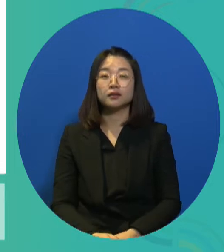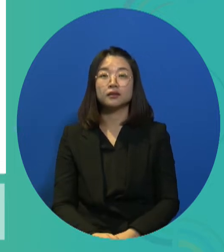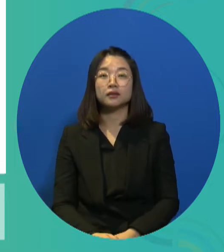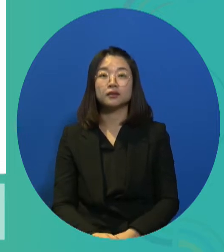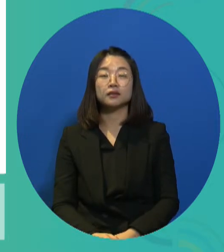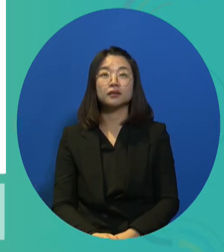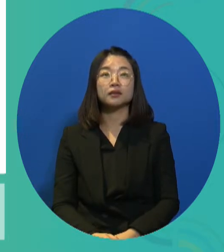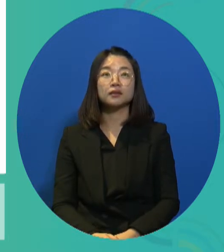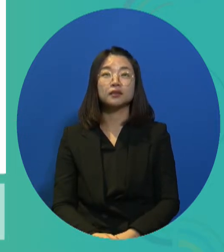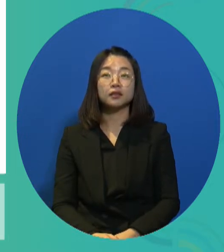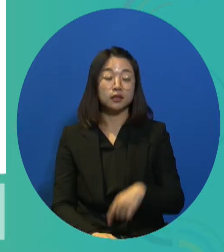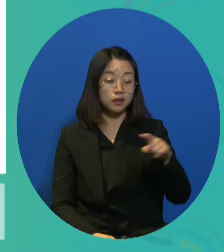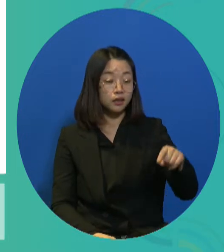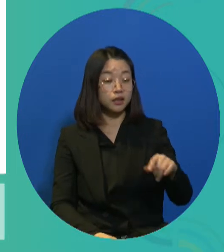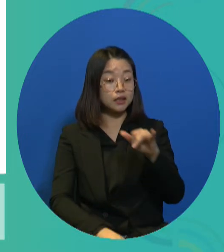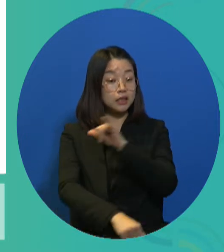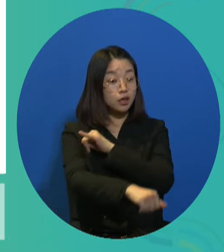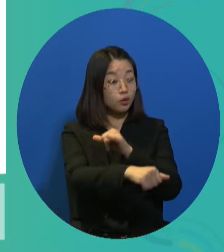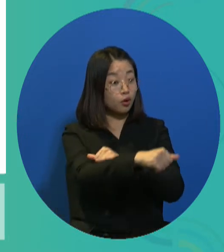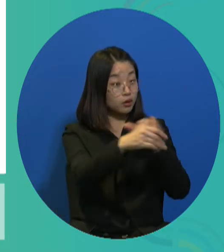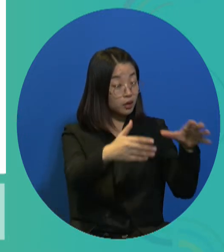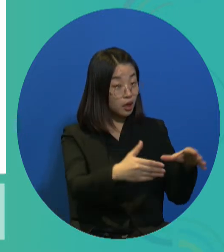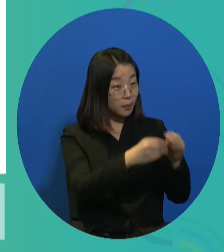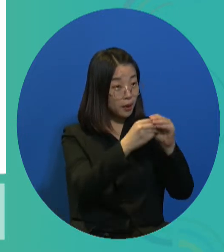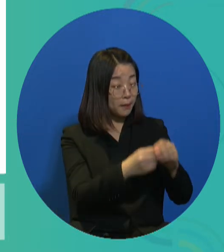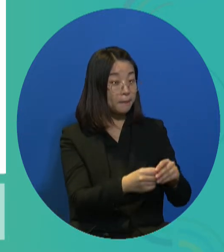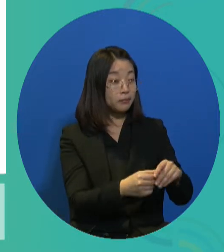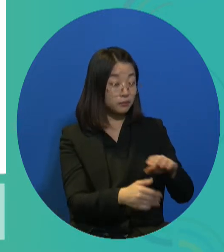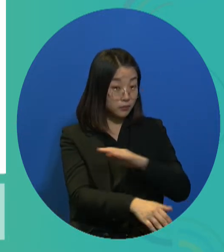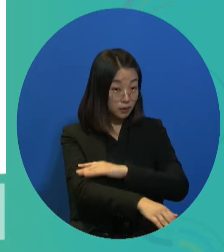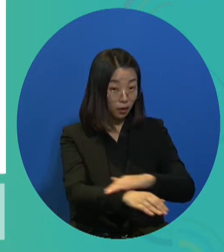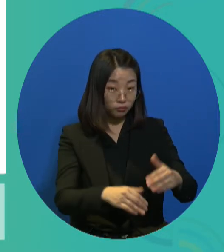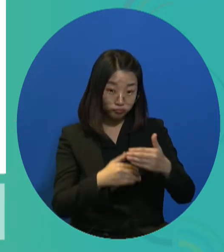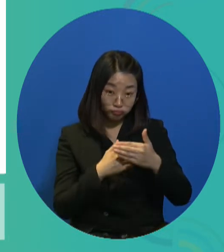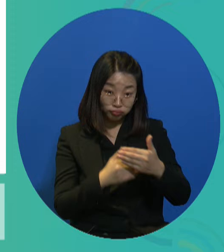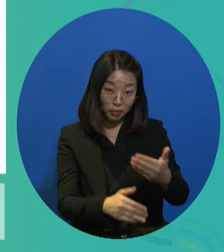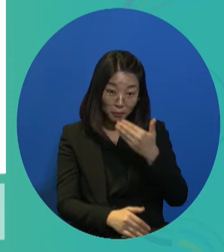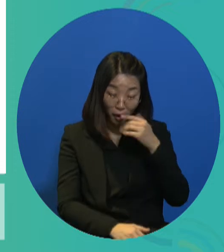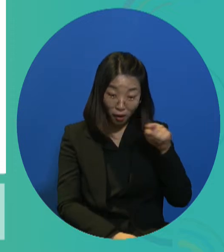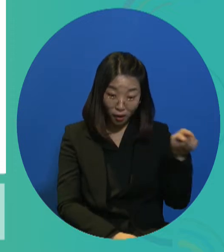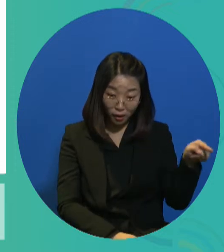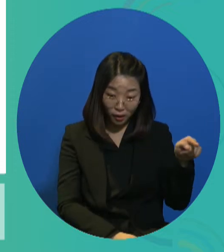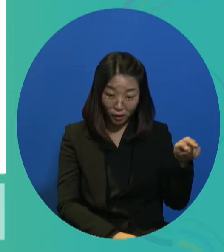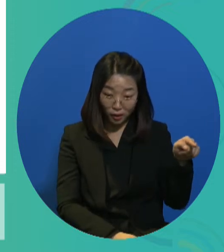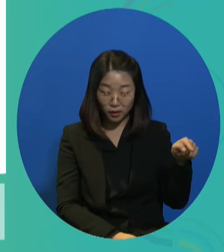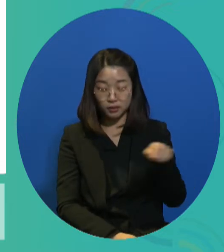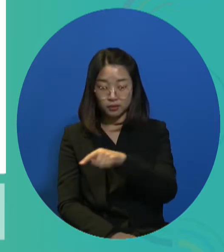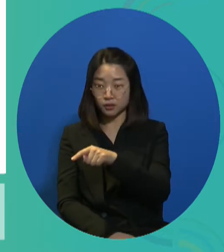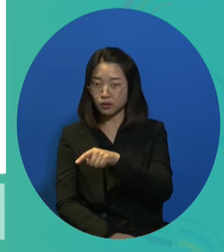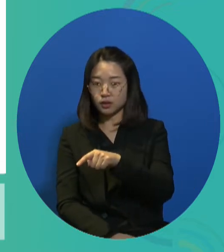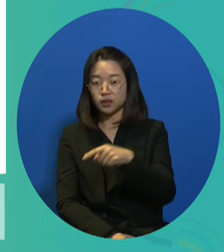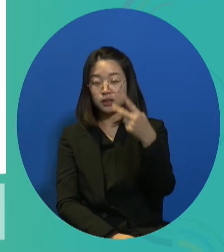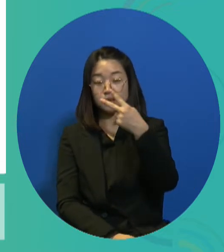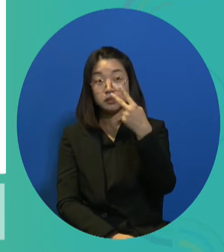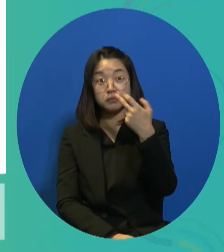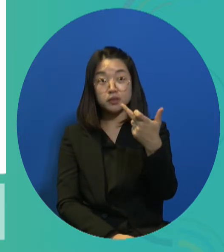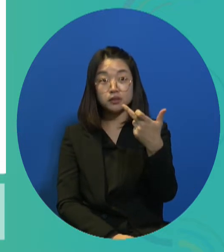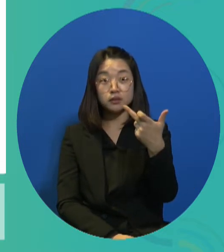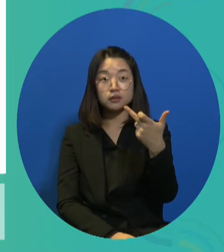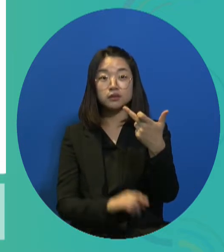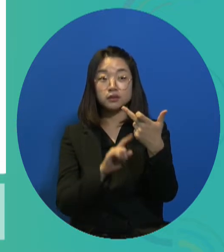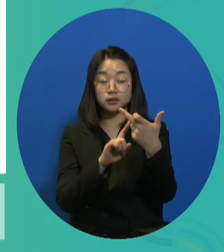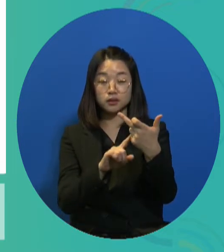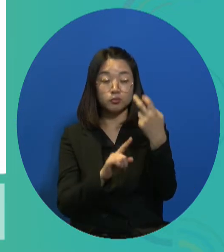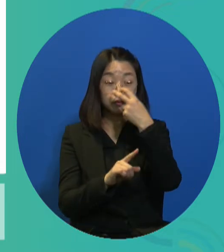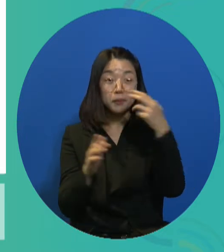of the inquiry, and that of course looked at every single article, and again the findings were very, very damning, and as